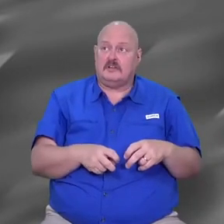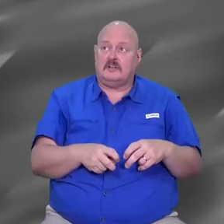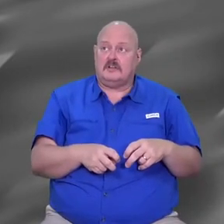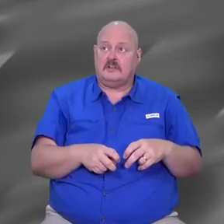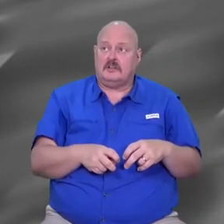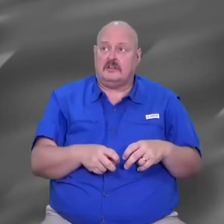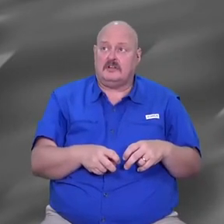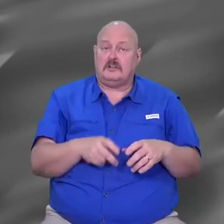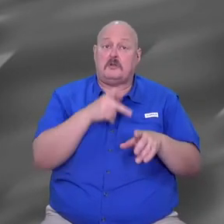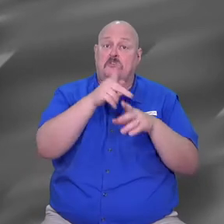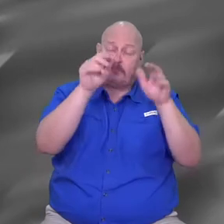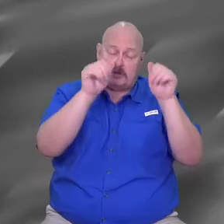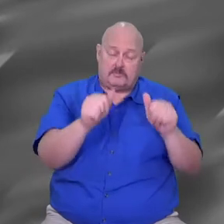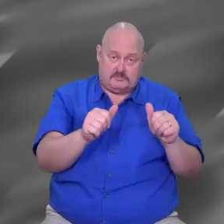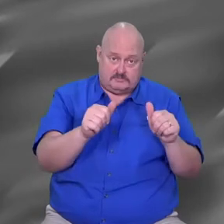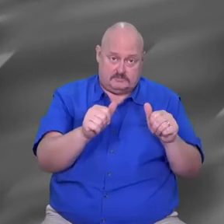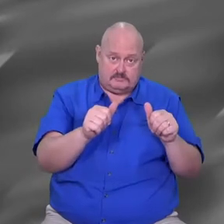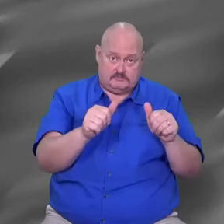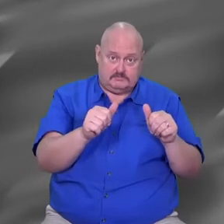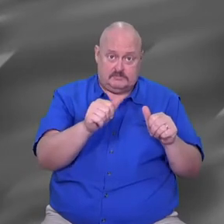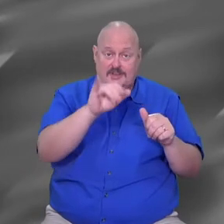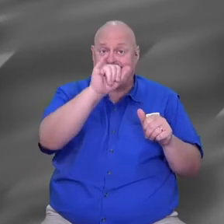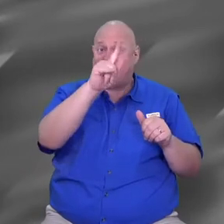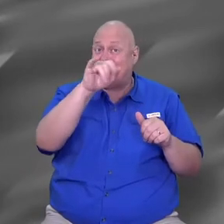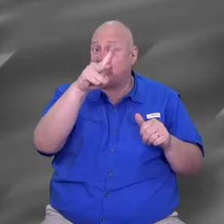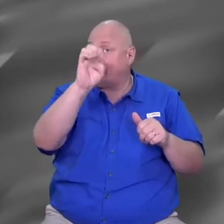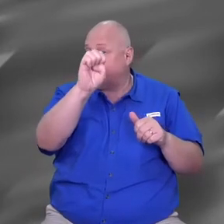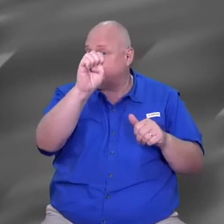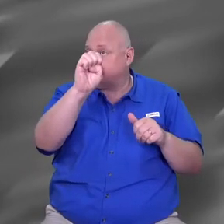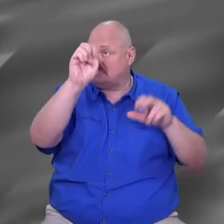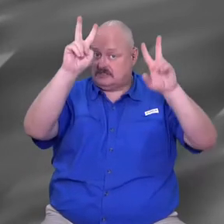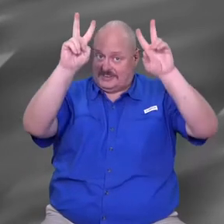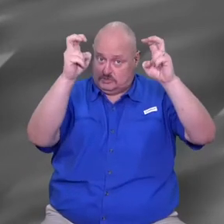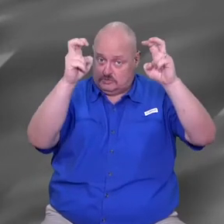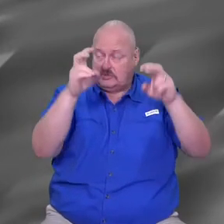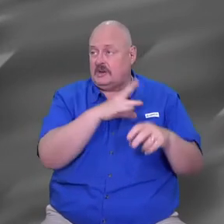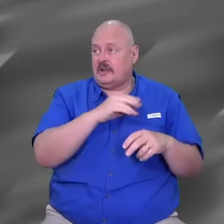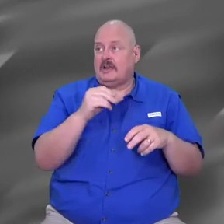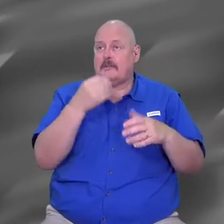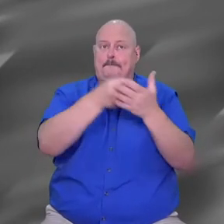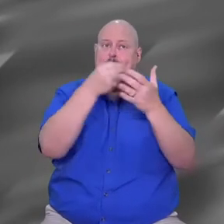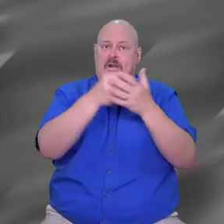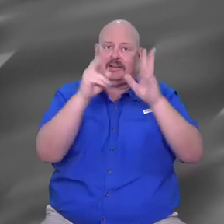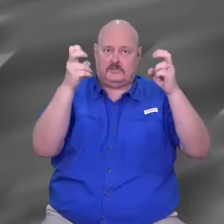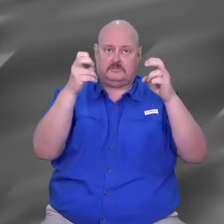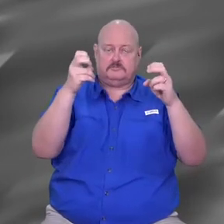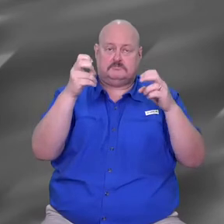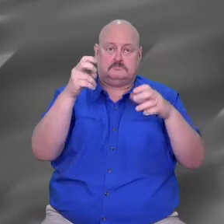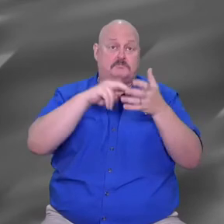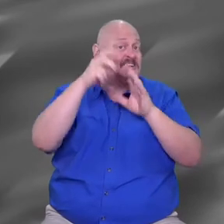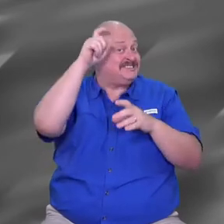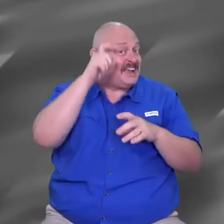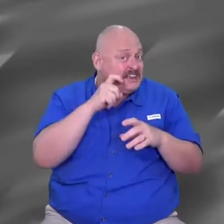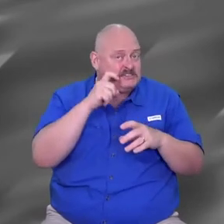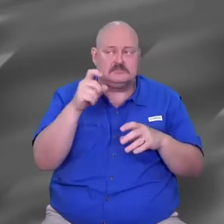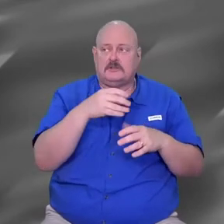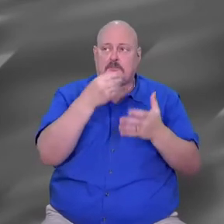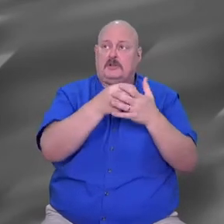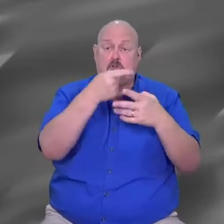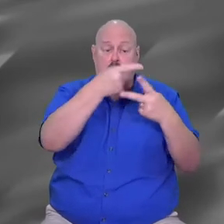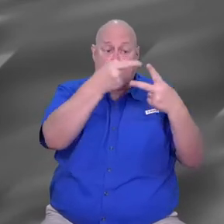quote, professional as possible, are intimate issues and monetary issues. The